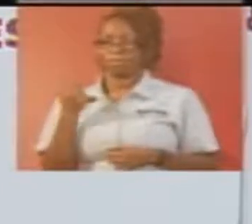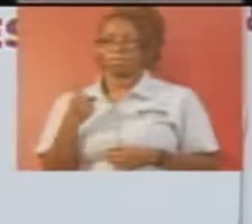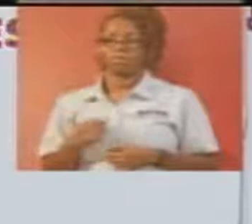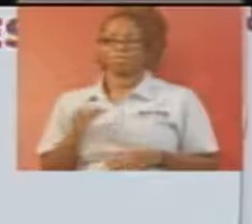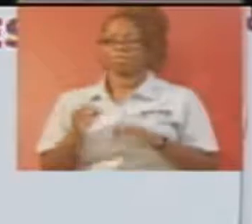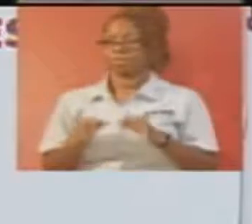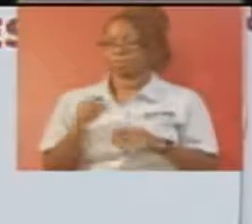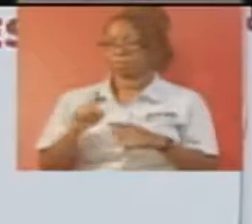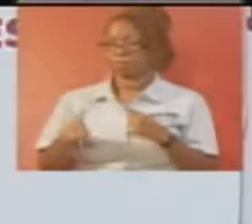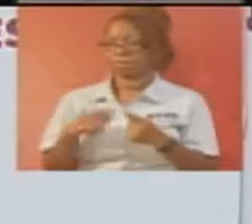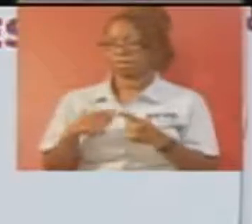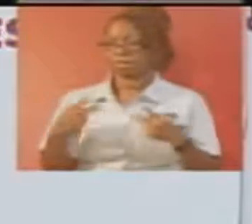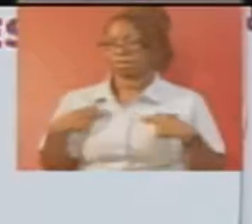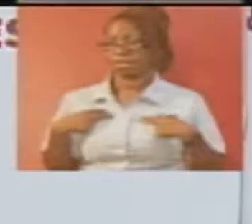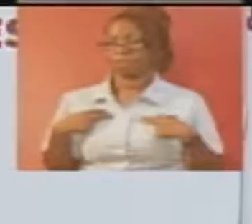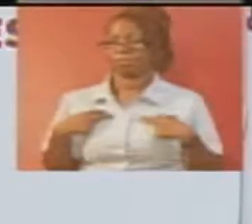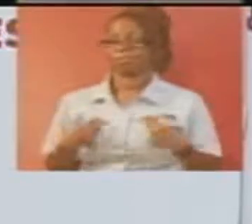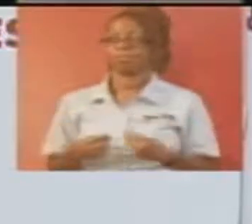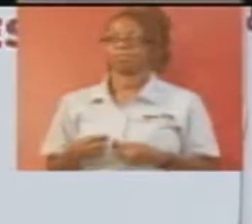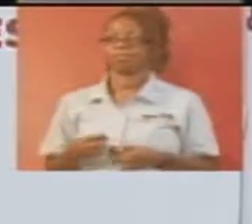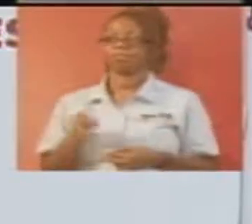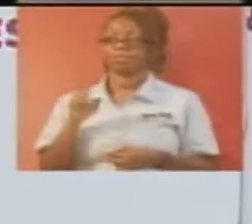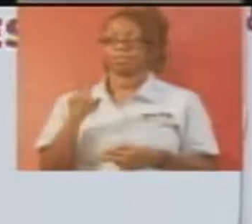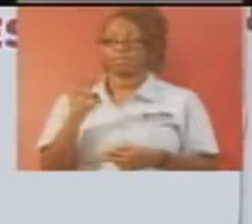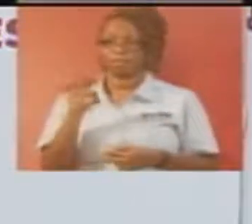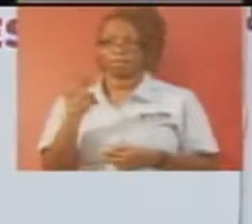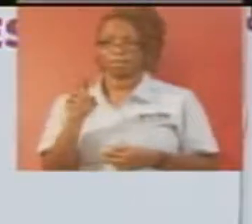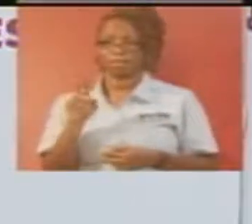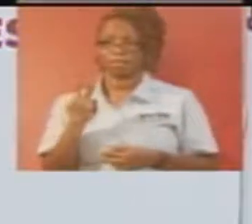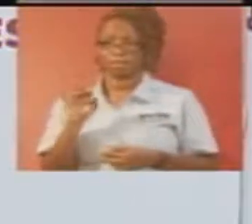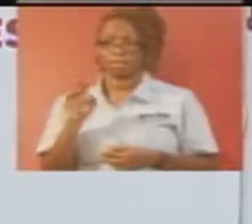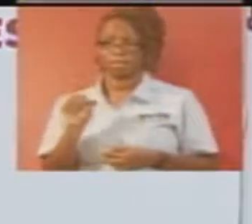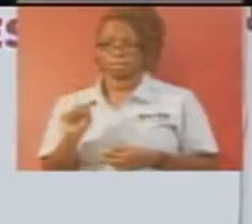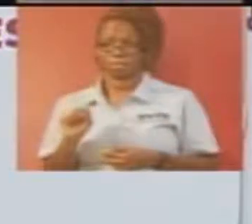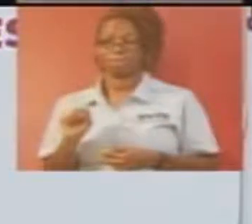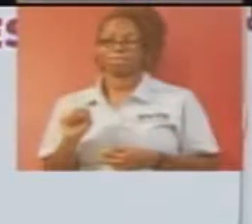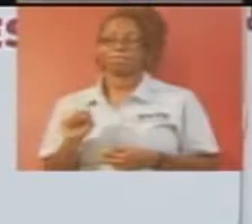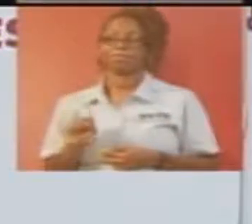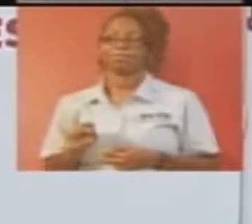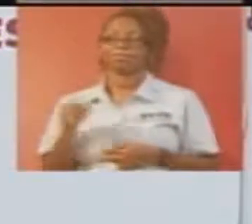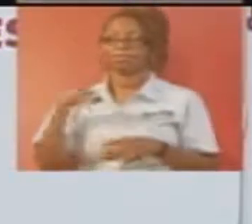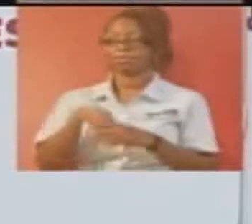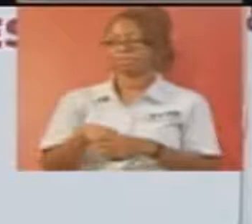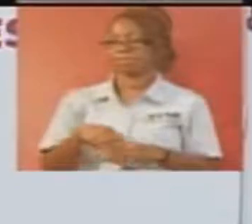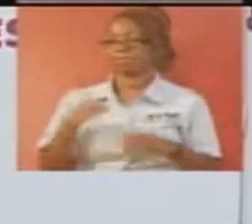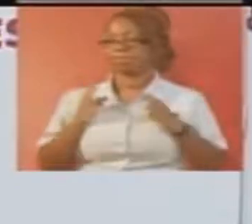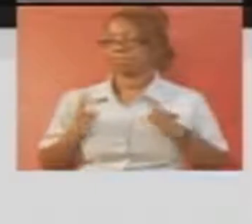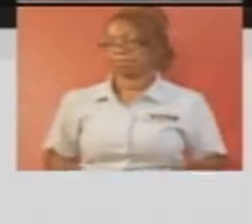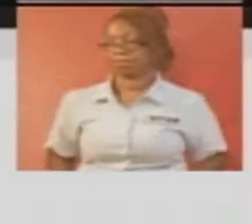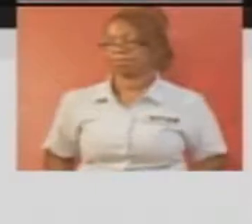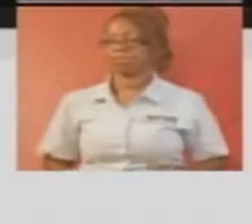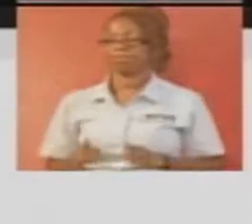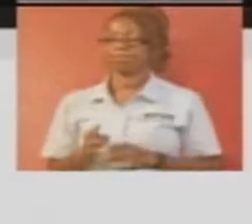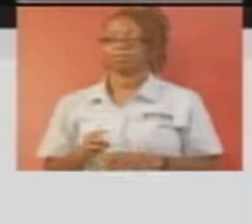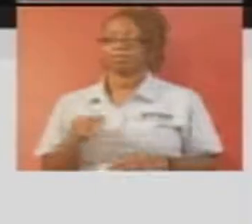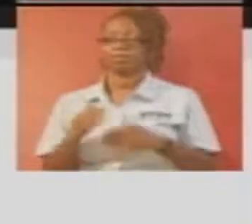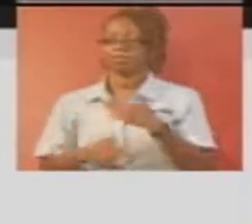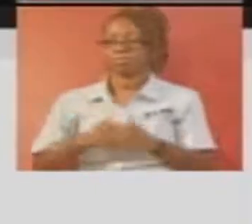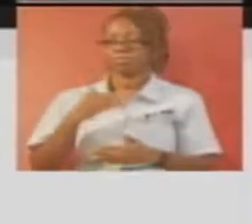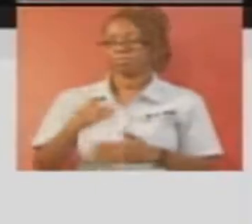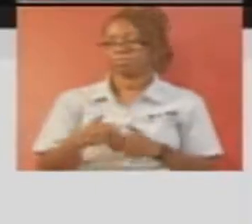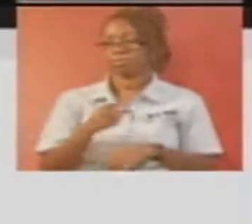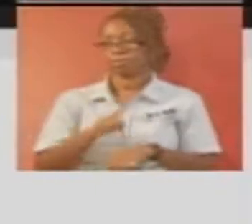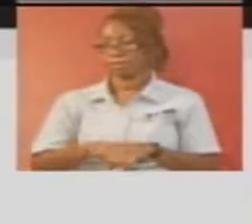to a particular virus after being infected by it. Can I have the next slide, please? Right,